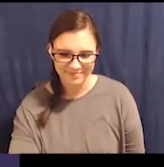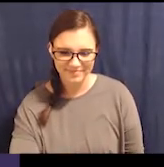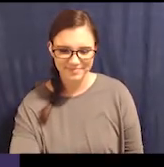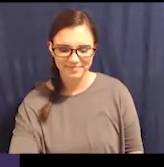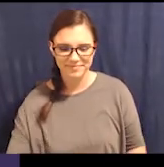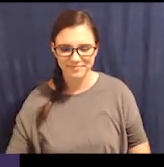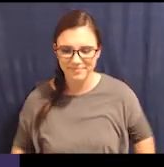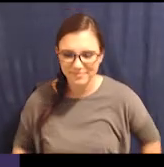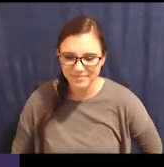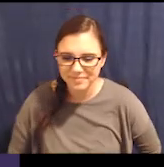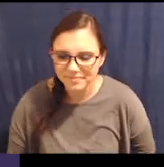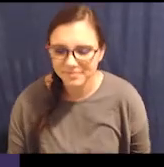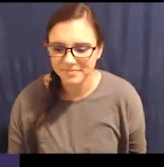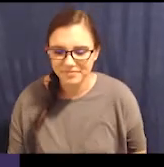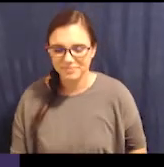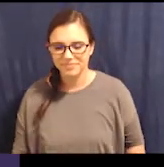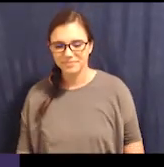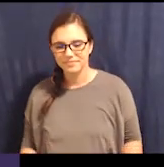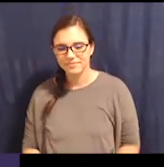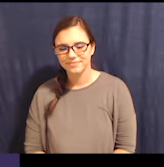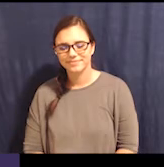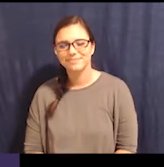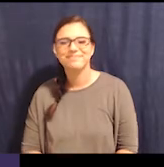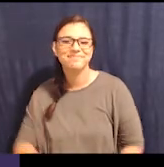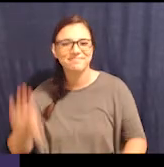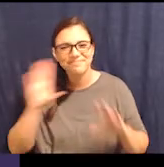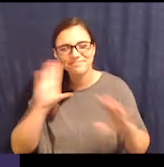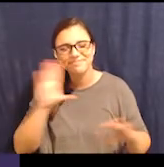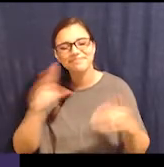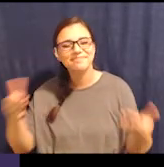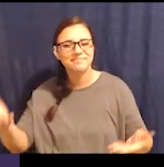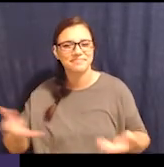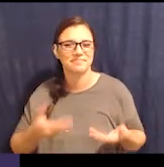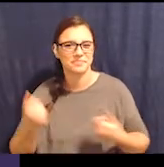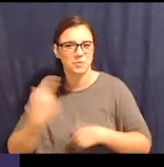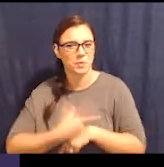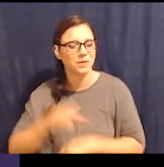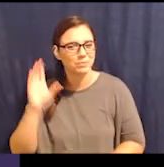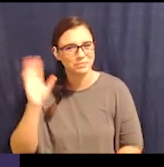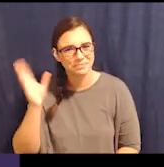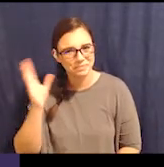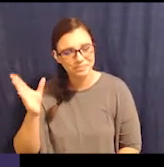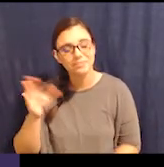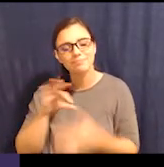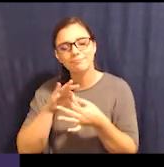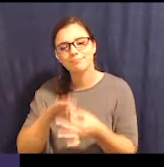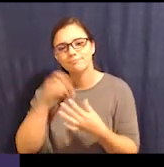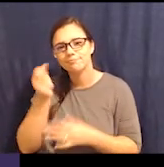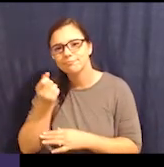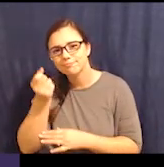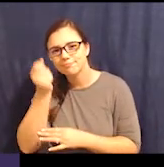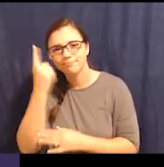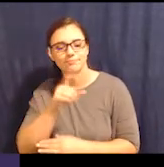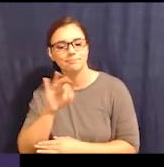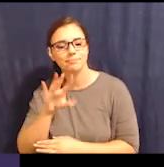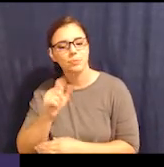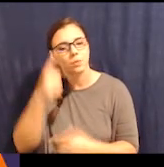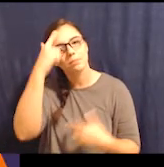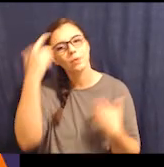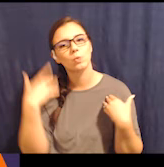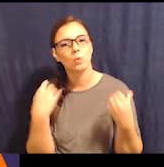Hello, and welcome to today's presentation on understanding Florida's mental health system. Thank you for joining us.